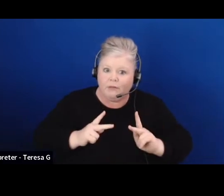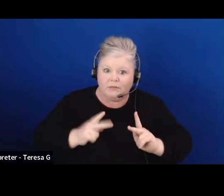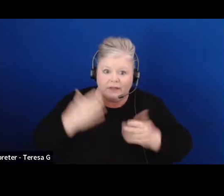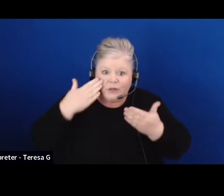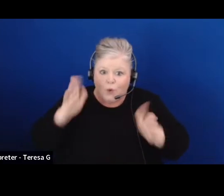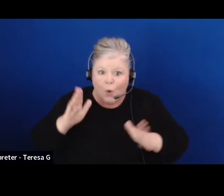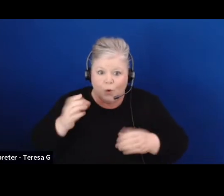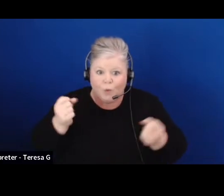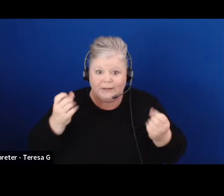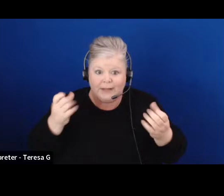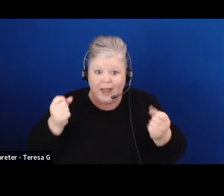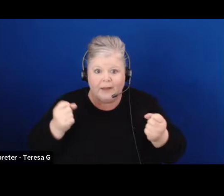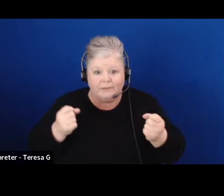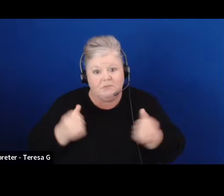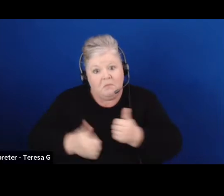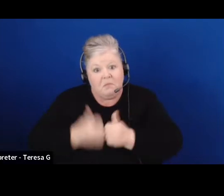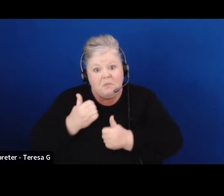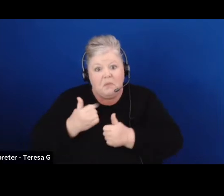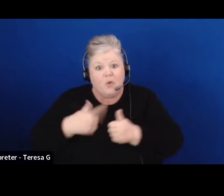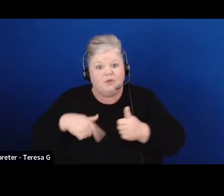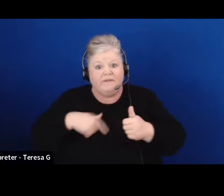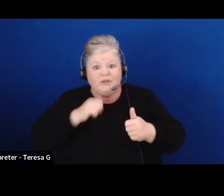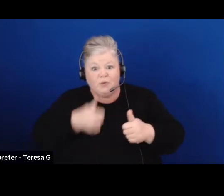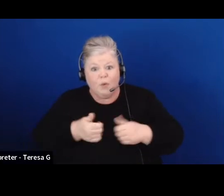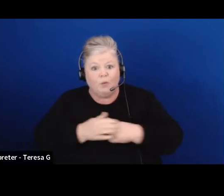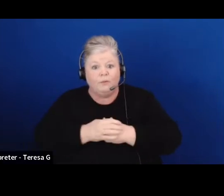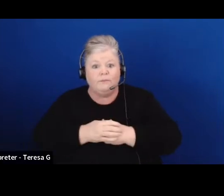people who don't know sign language, and not most of us don't,